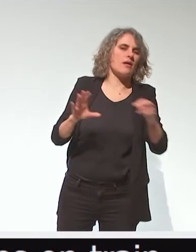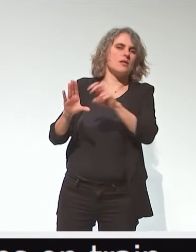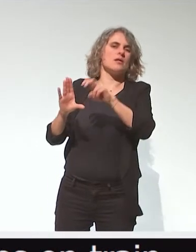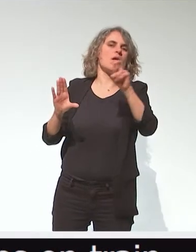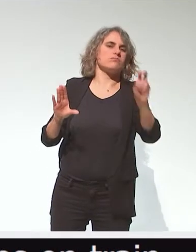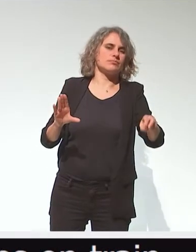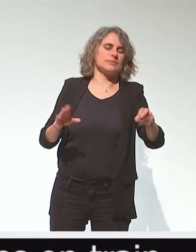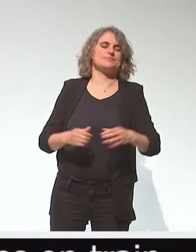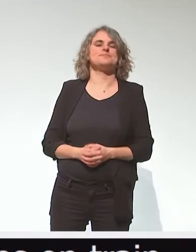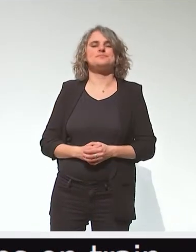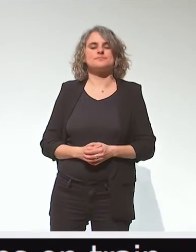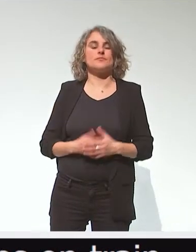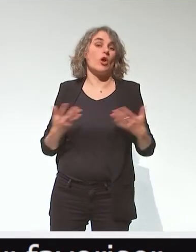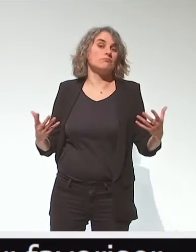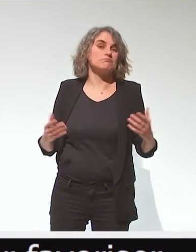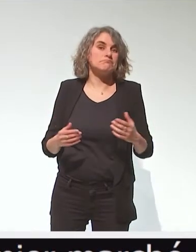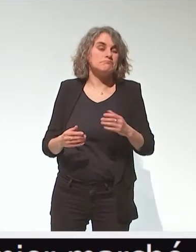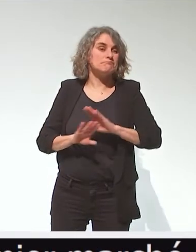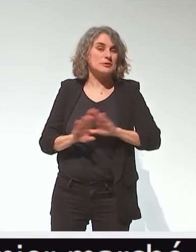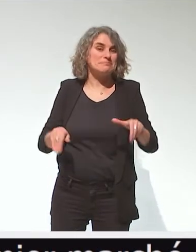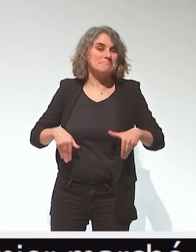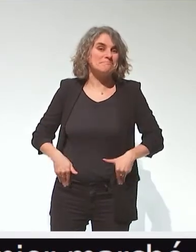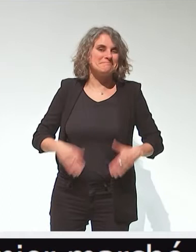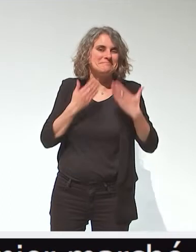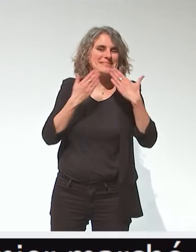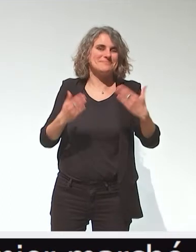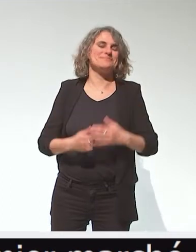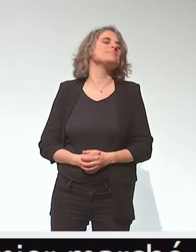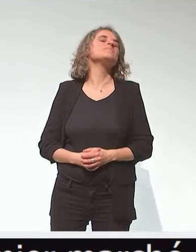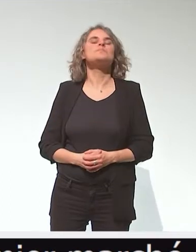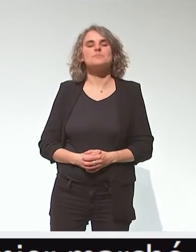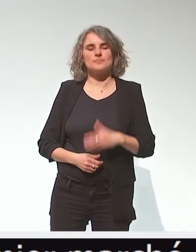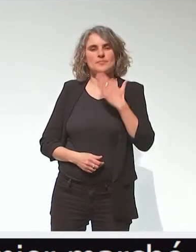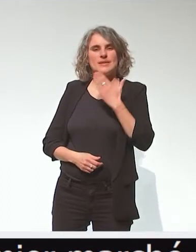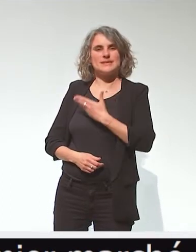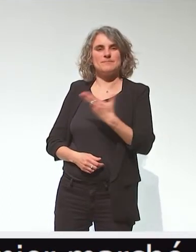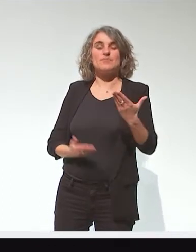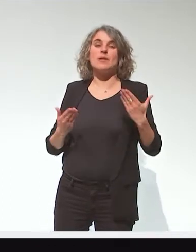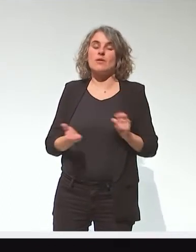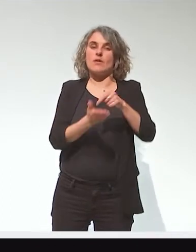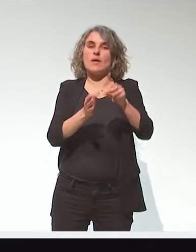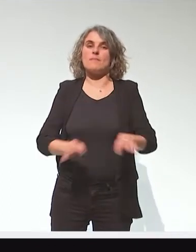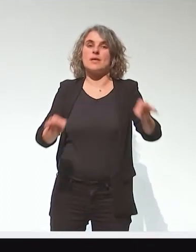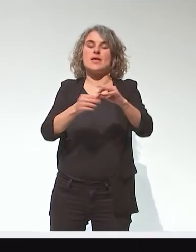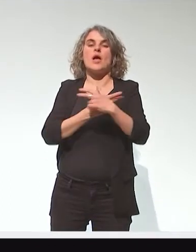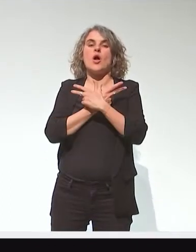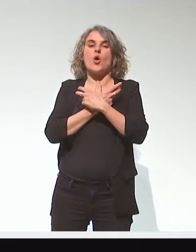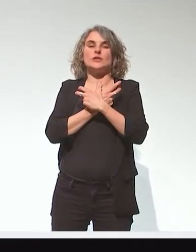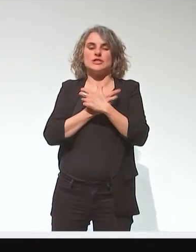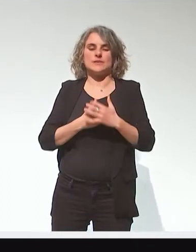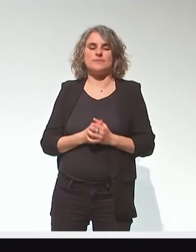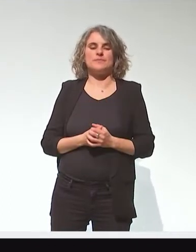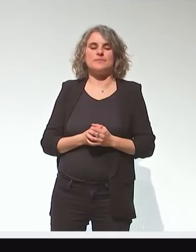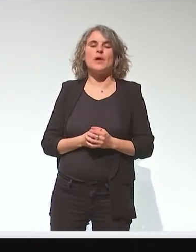protected to an open market. There you go. I think I'll probably stop there. Thanks very much. Thank you. We're going off to Austria